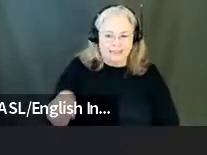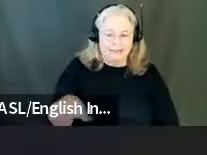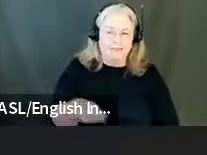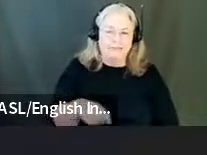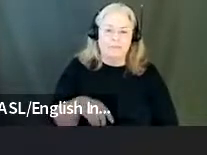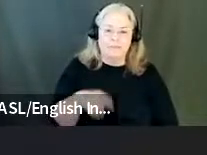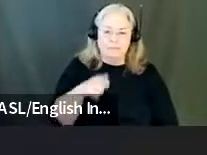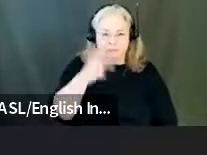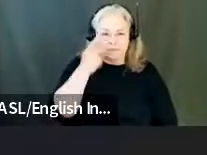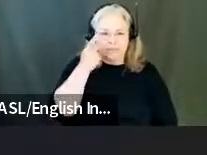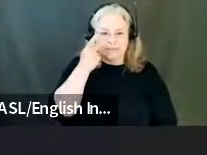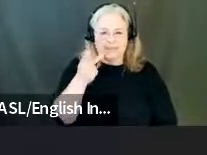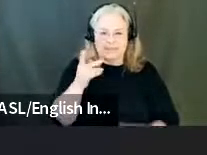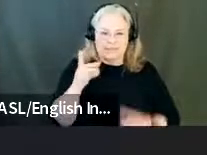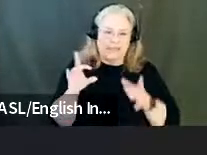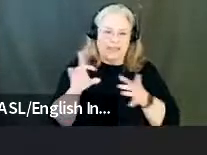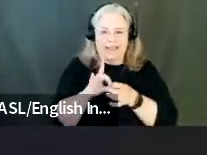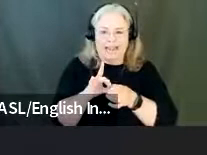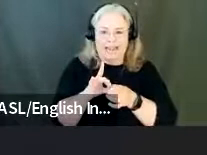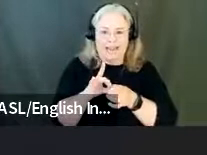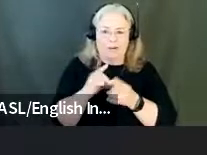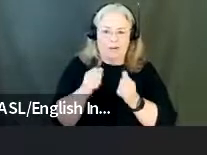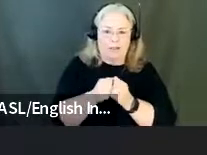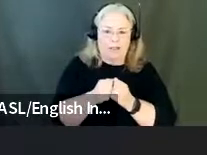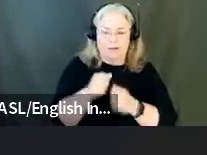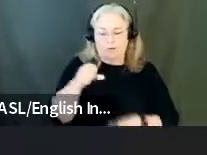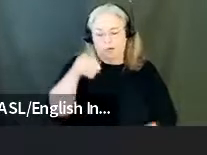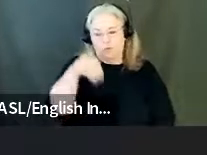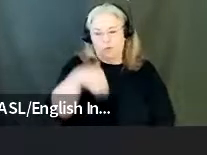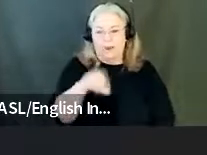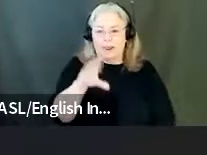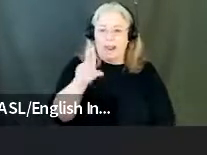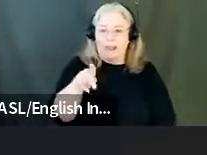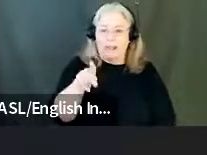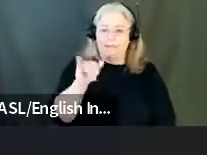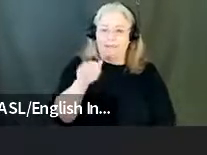So you can see how I link the two together, and you just drop your cup in there.